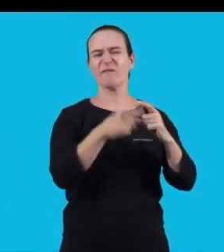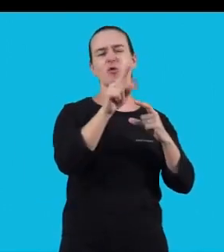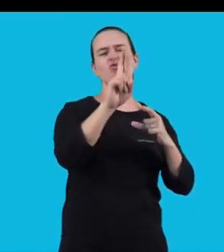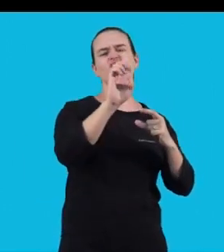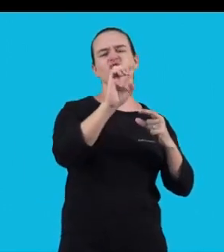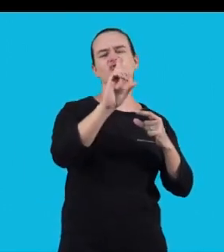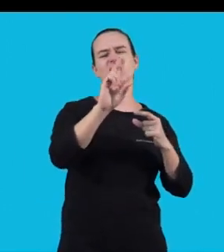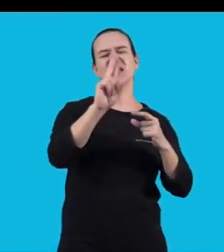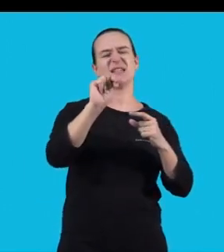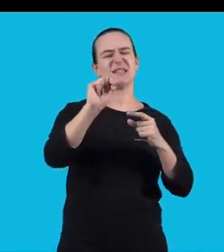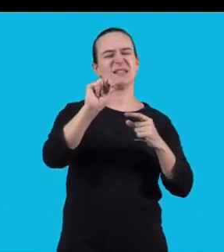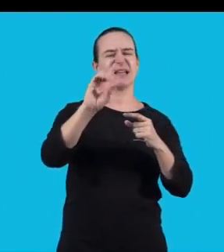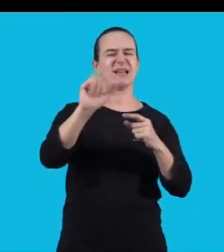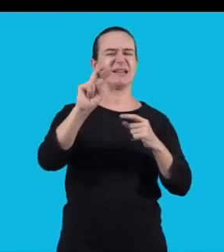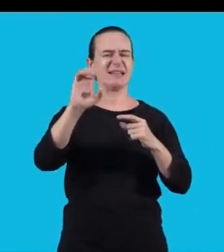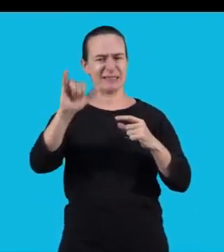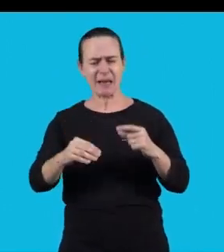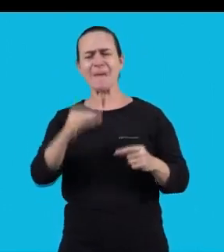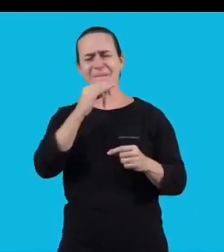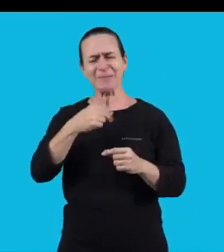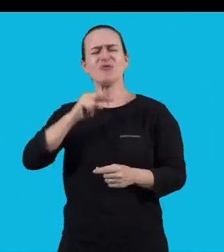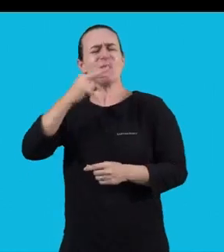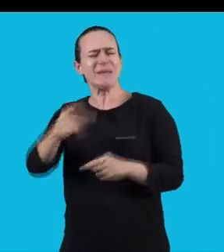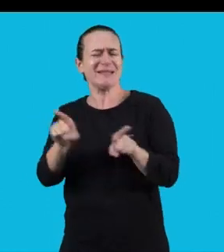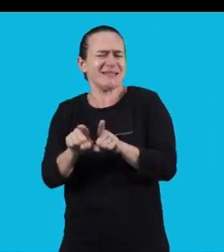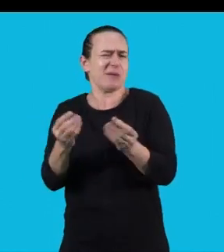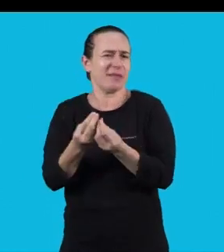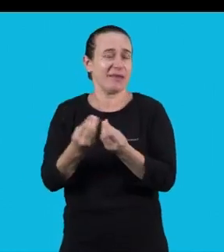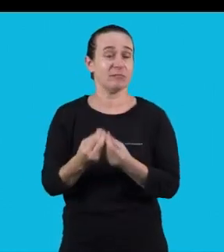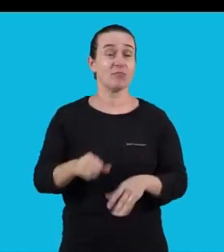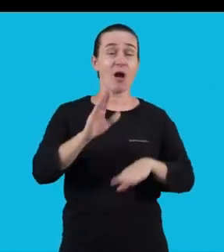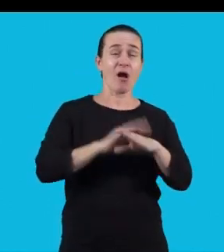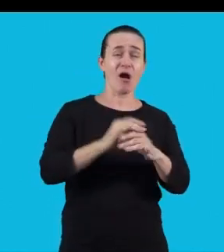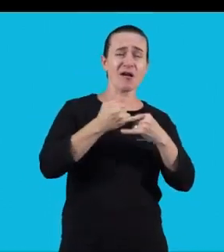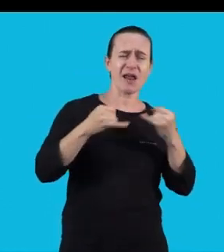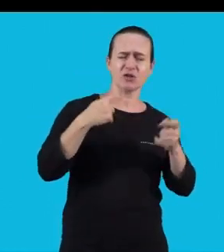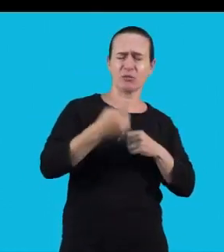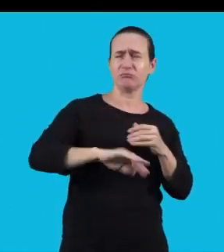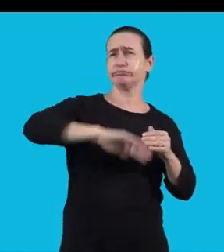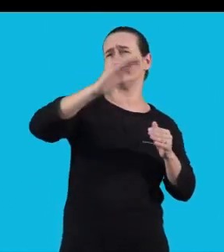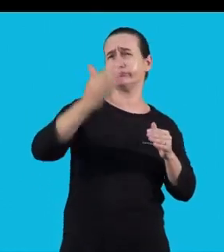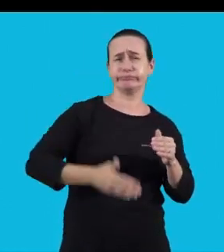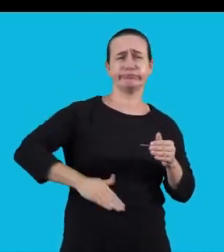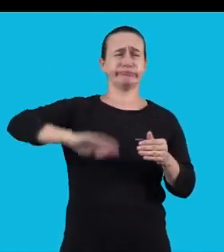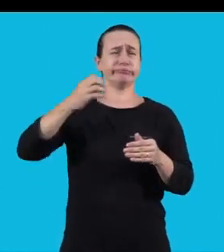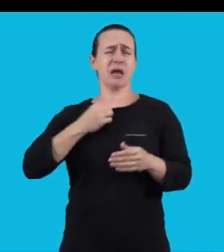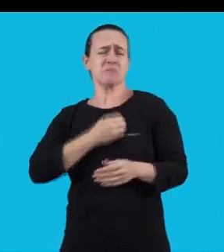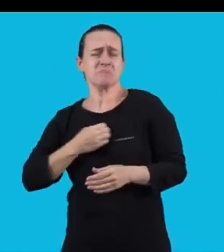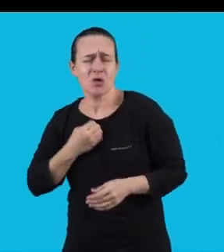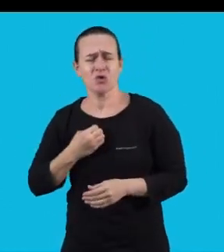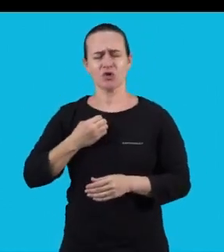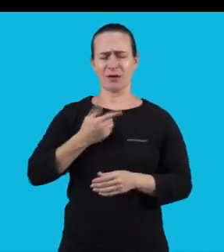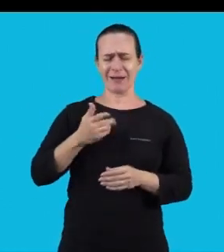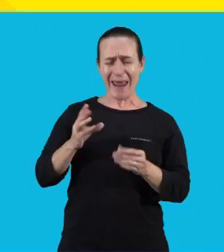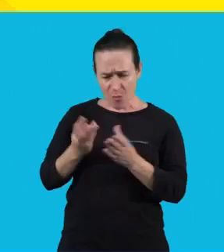redundancy, so saying the same thing twice. Online shopping is a roller coaster of emotions and feelings.